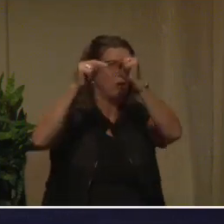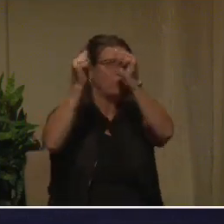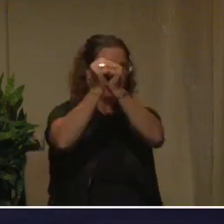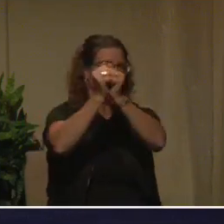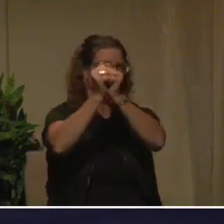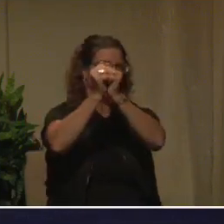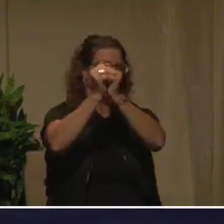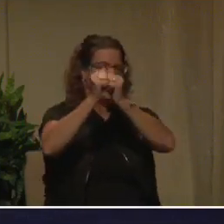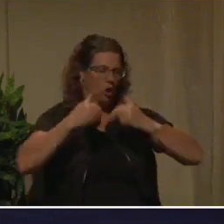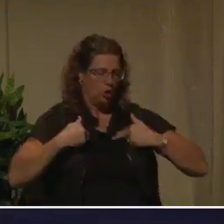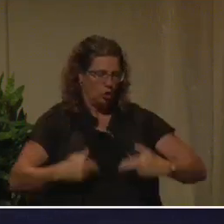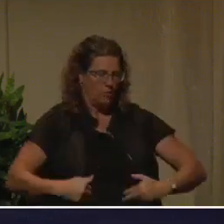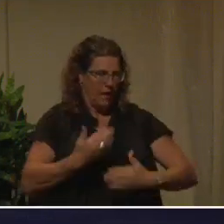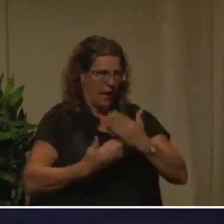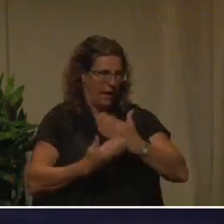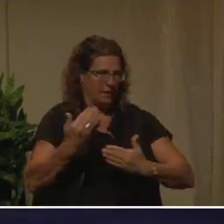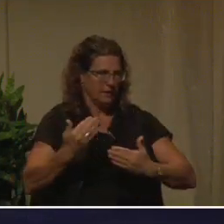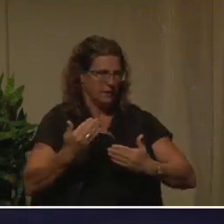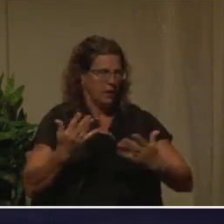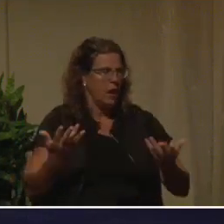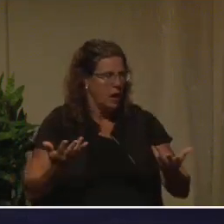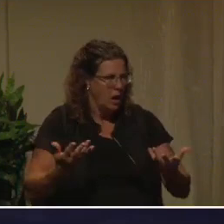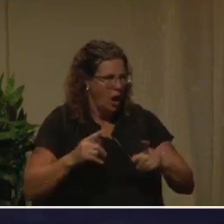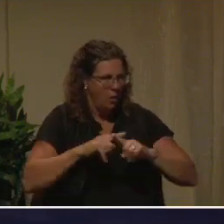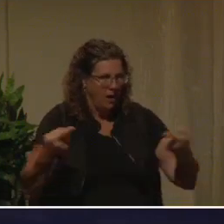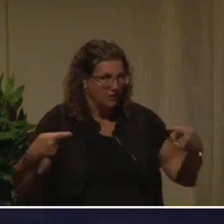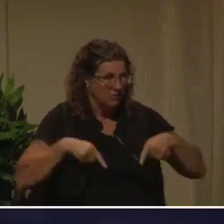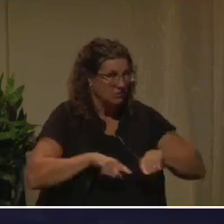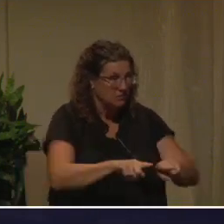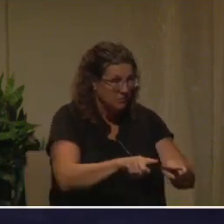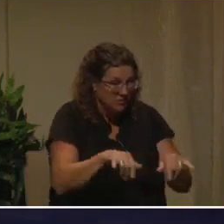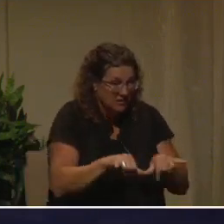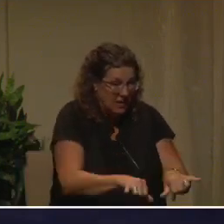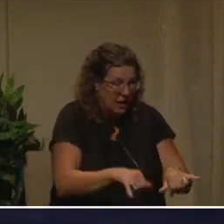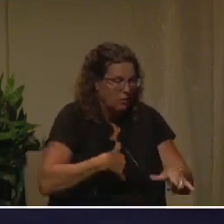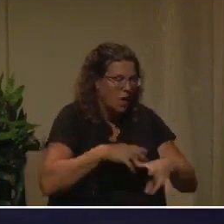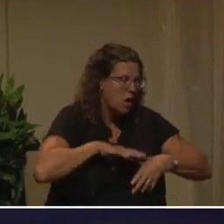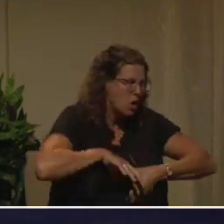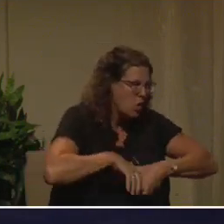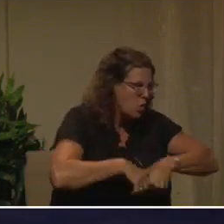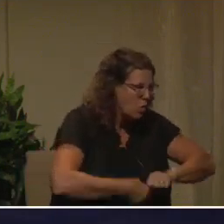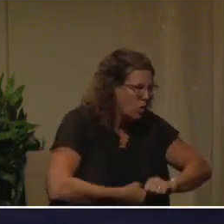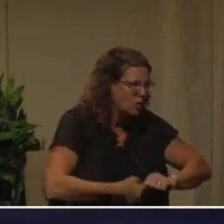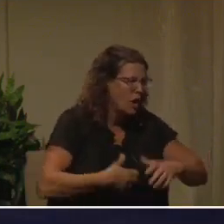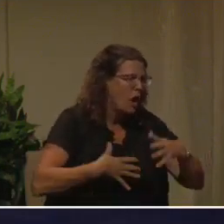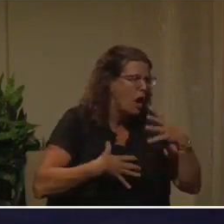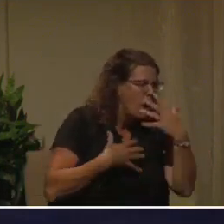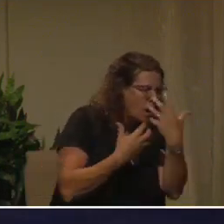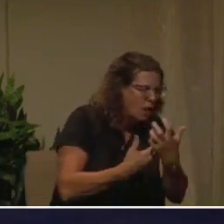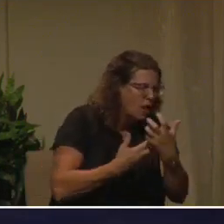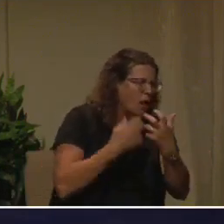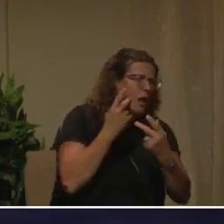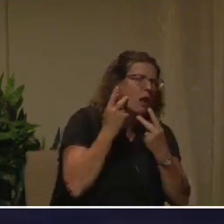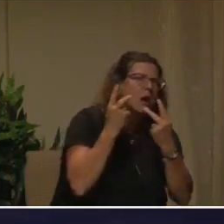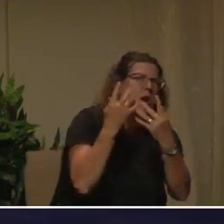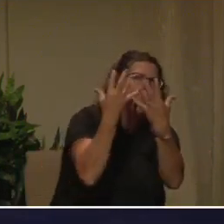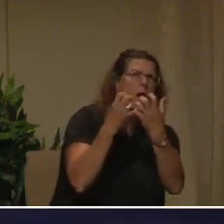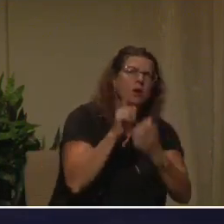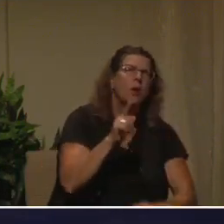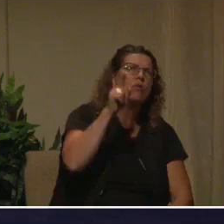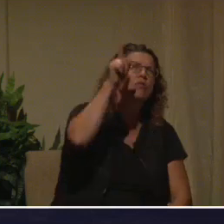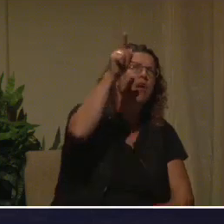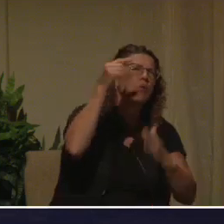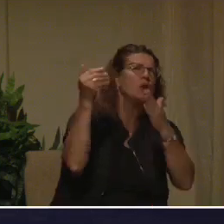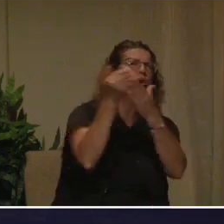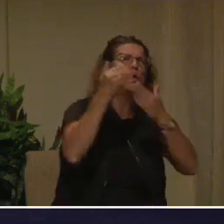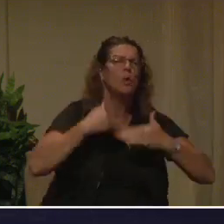Meanwhile, we groan, longing to be clothed instead with our heavenly dwelling.